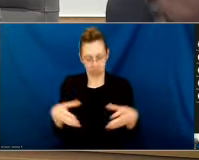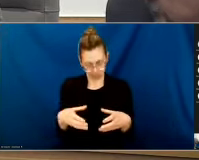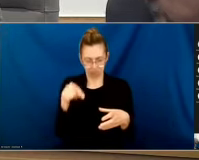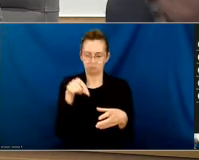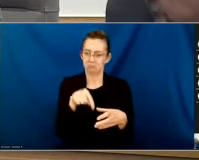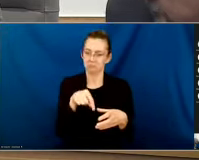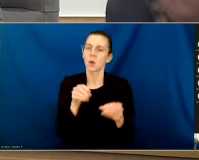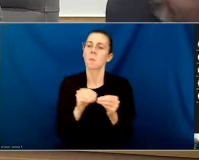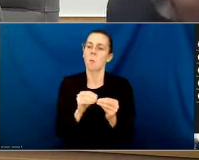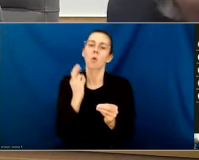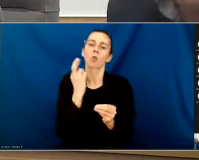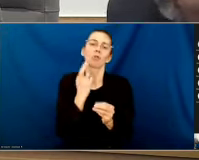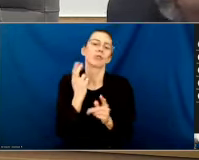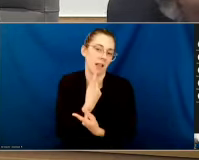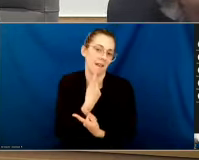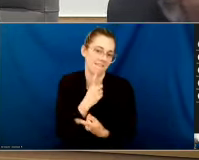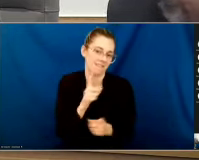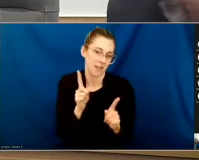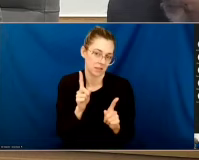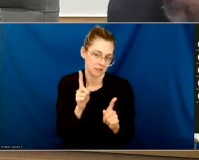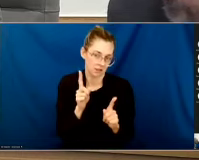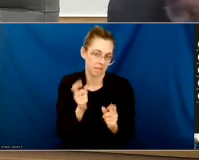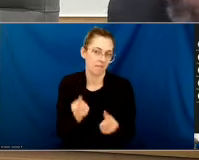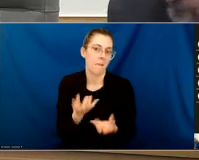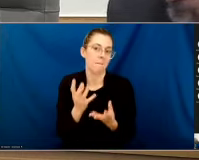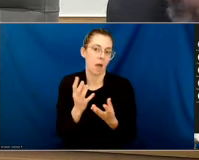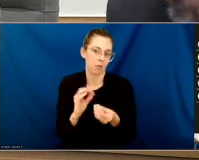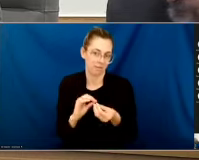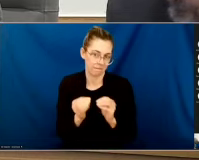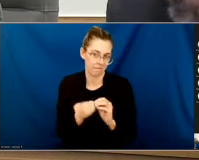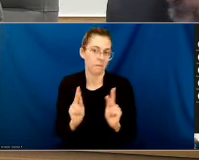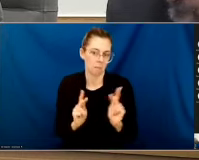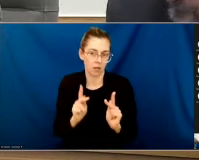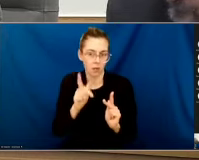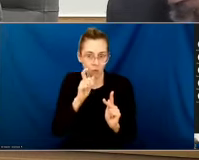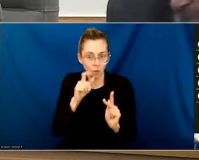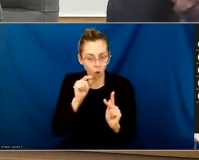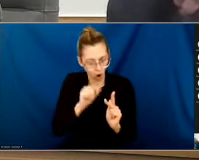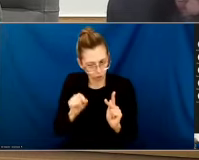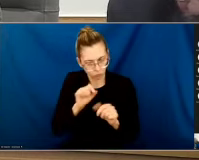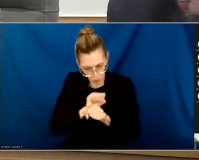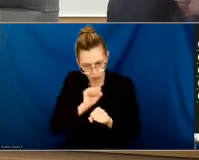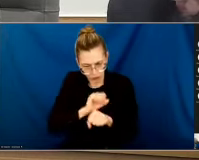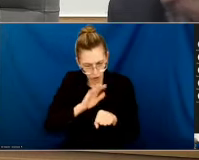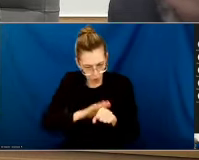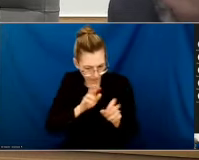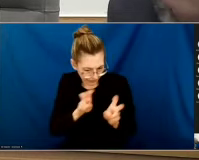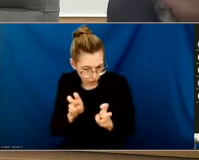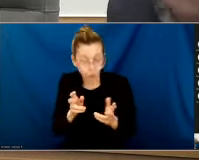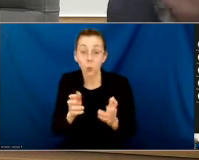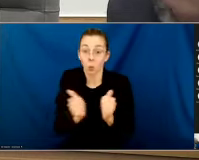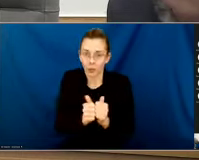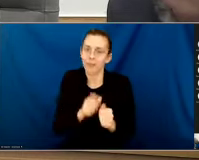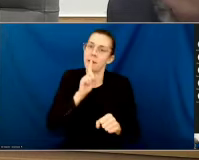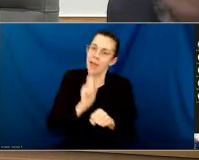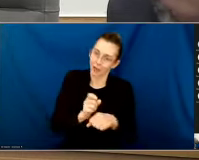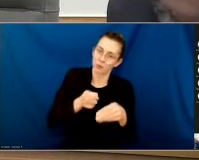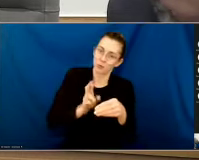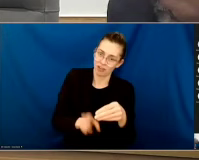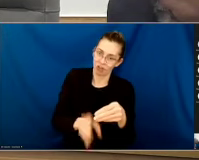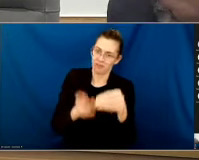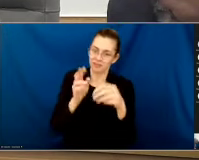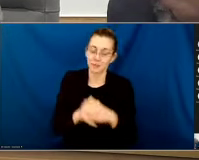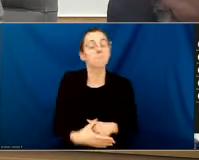effective amount of people that are working on the issue with tangible results. Well, thank you so much for